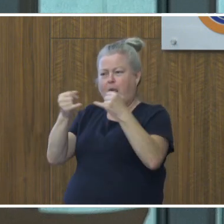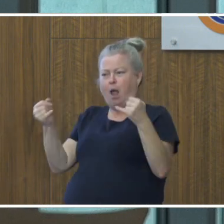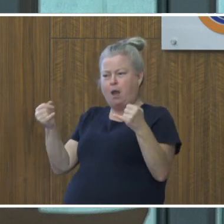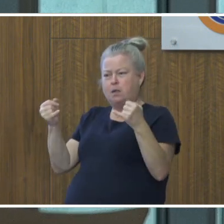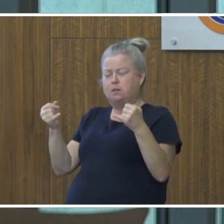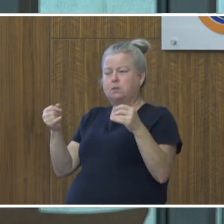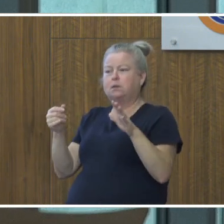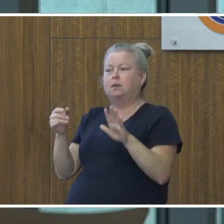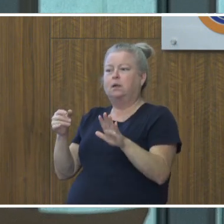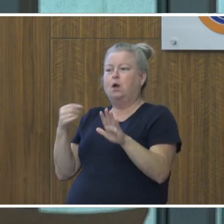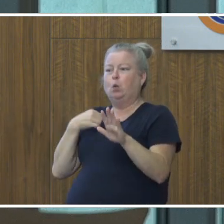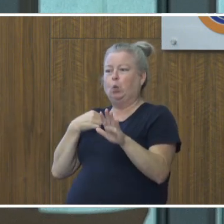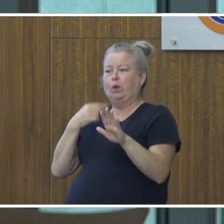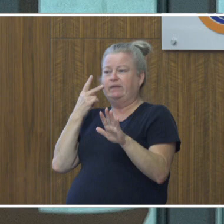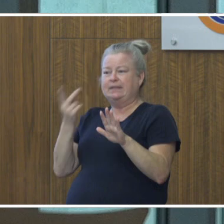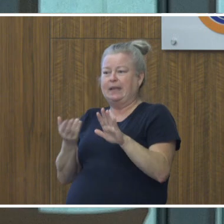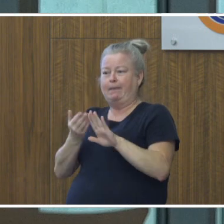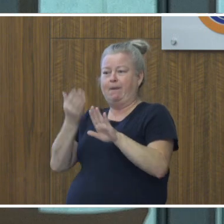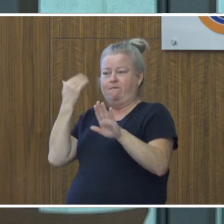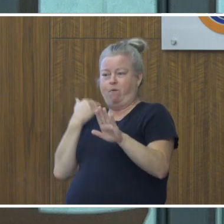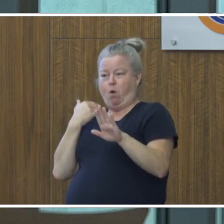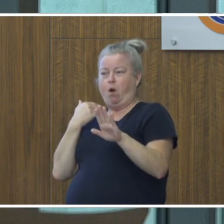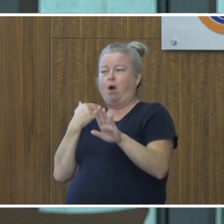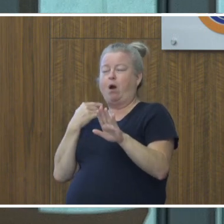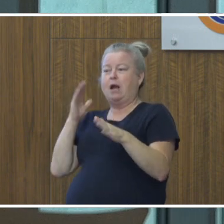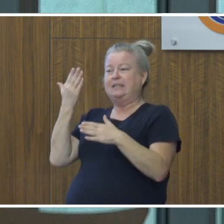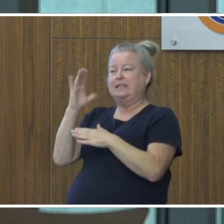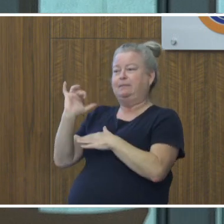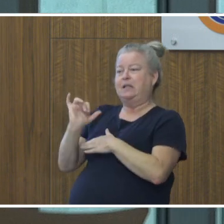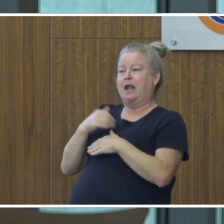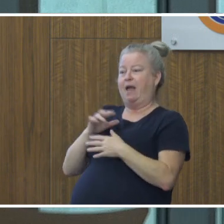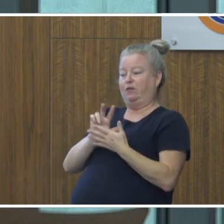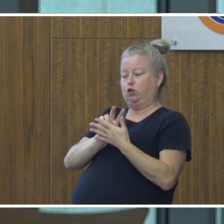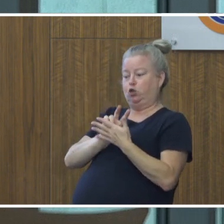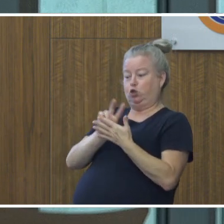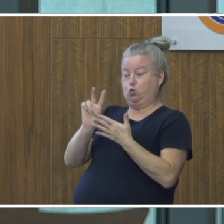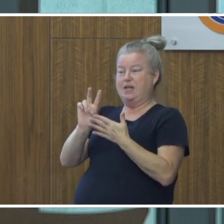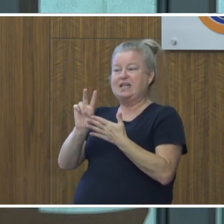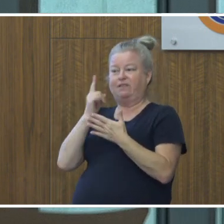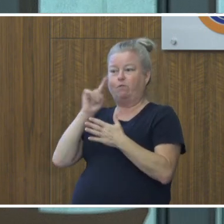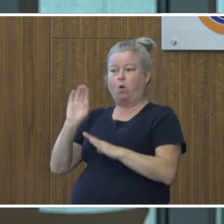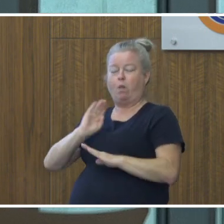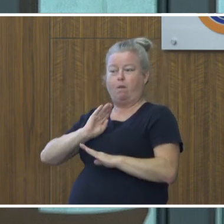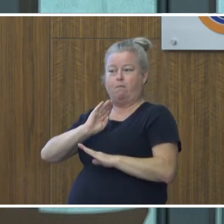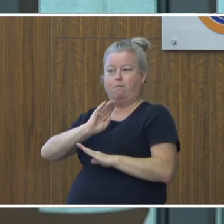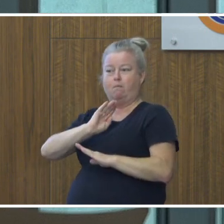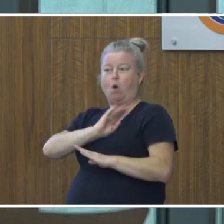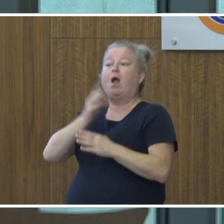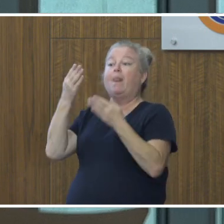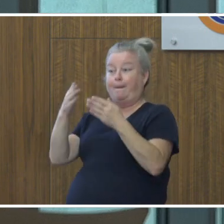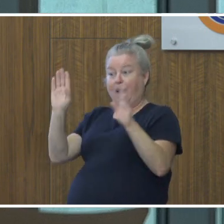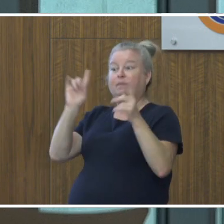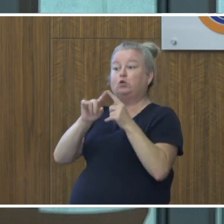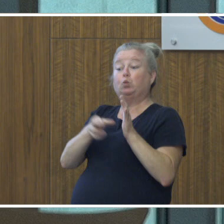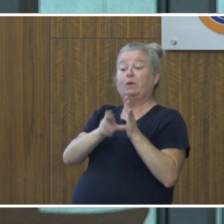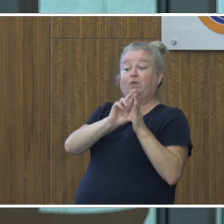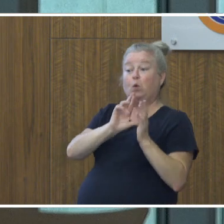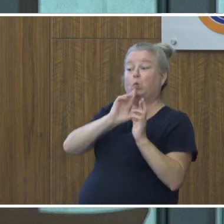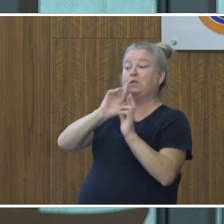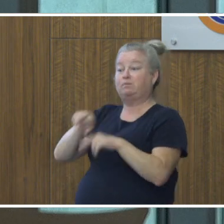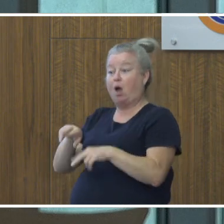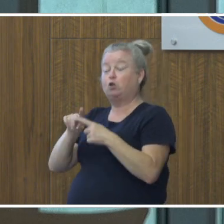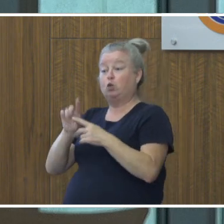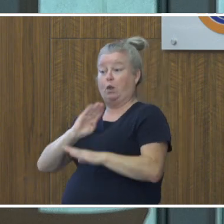So as we have seen before, it seems like there's only 2 weeks for the board, for the public to review and respond to the